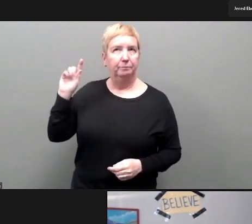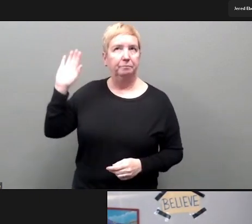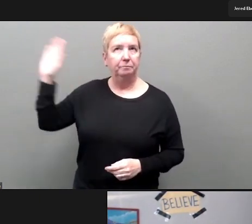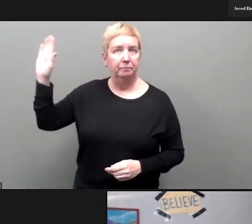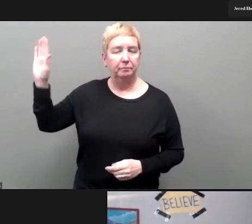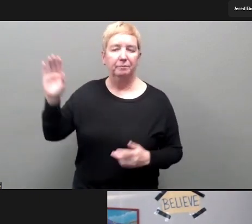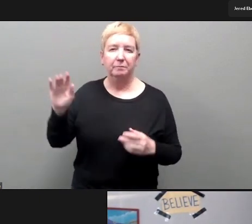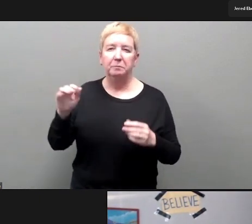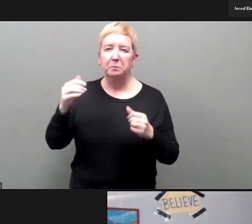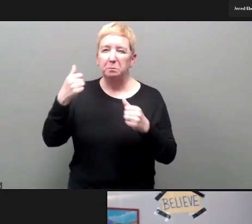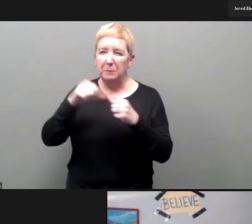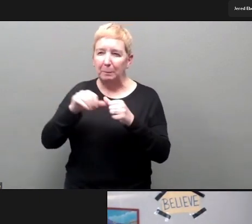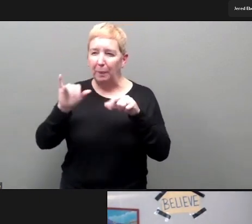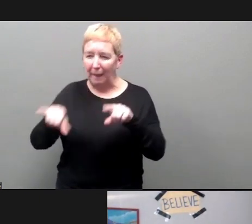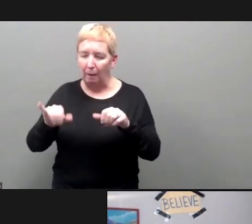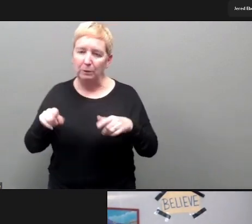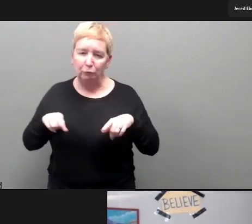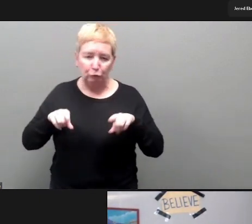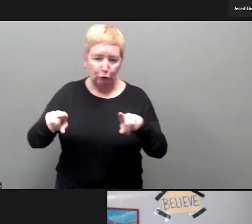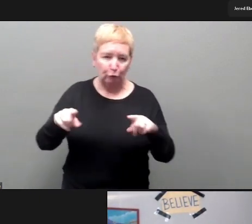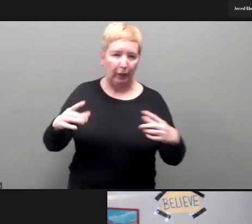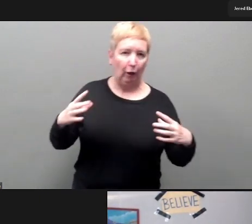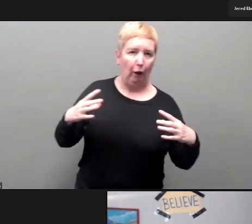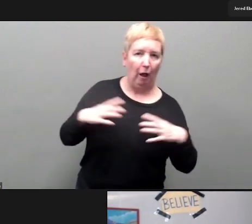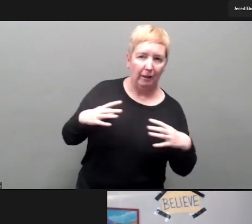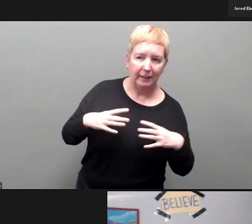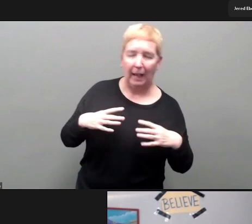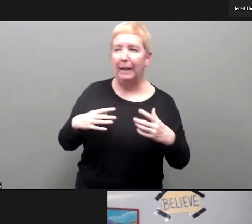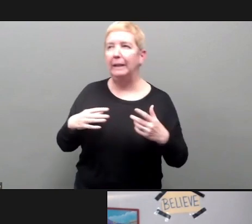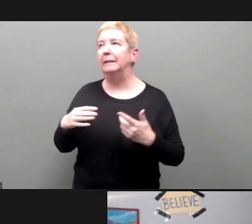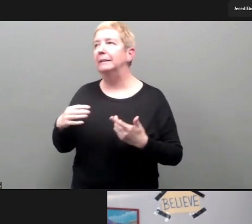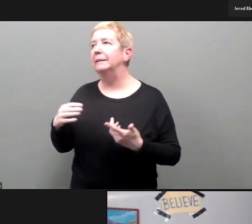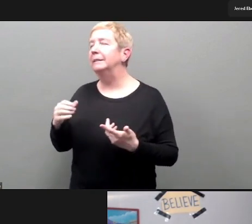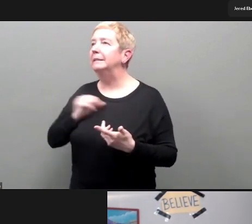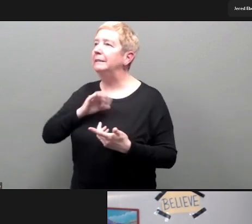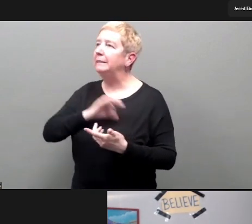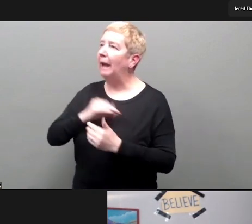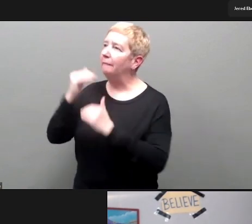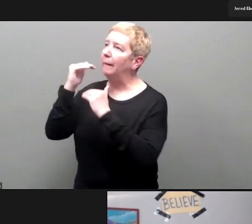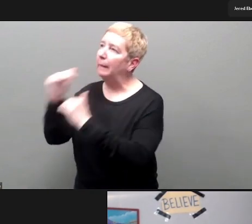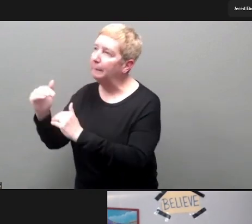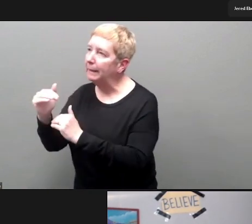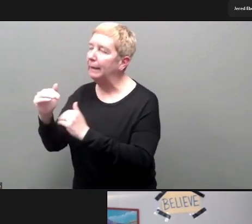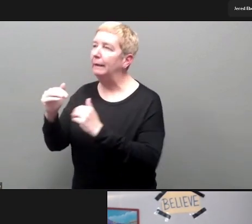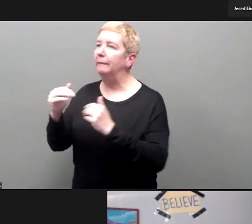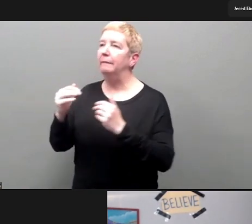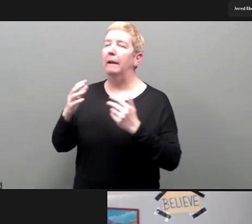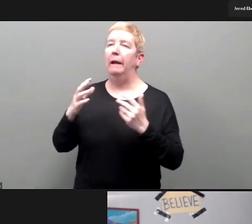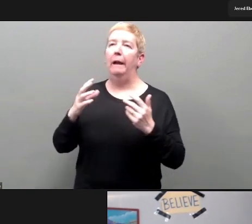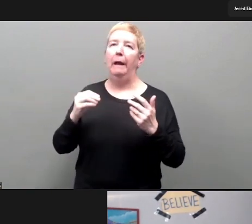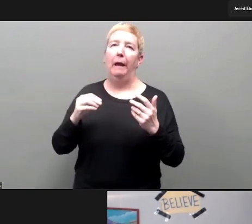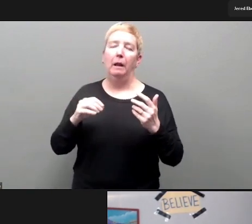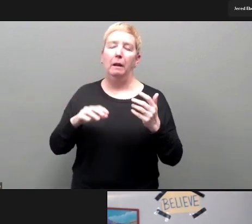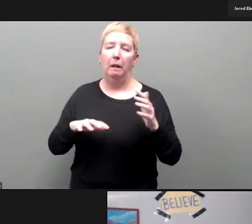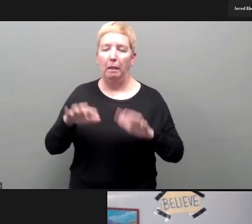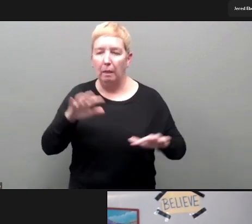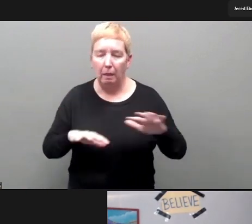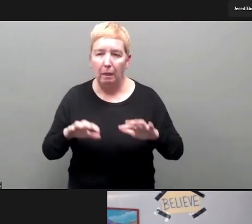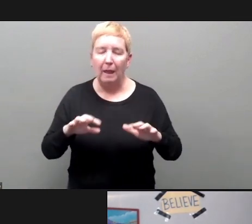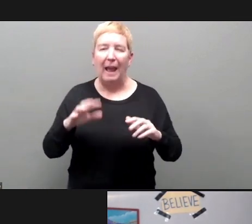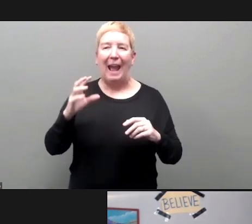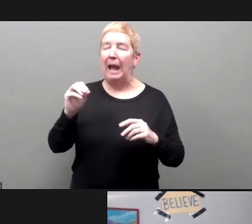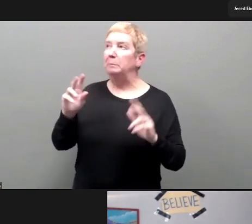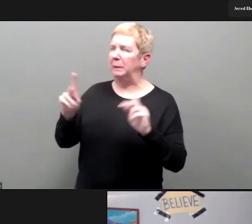happened between a holiday break while staffing was low, and the reports are caught public health officials